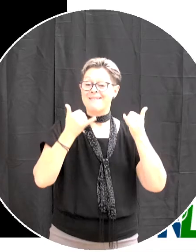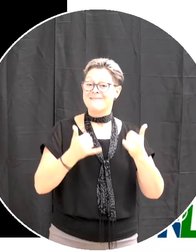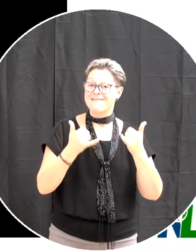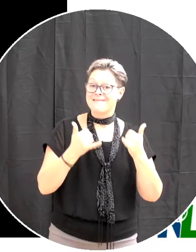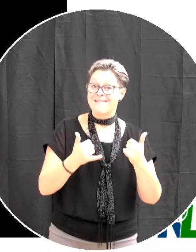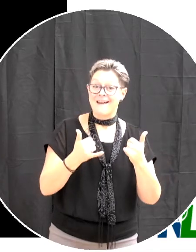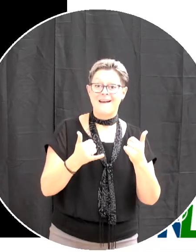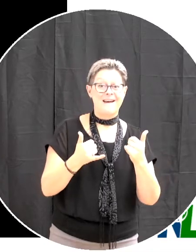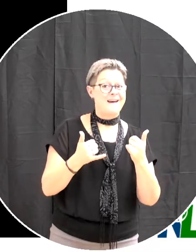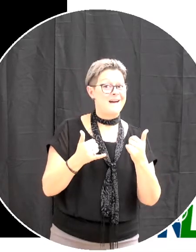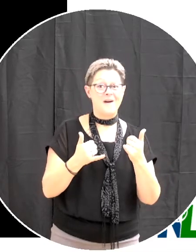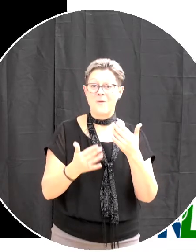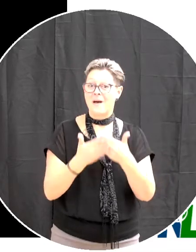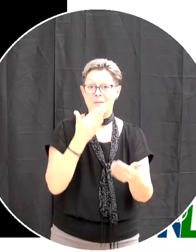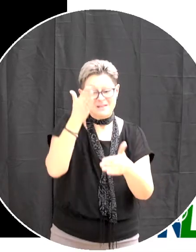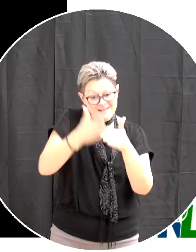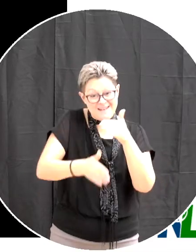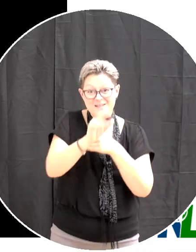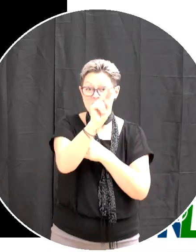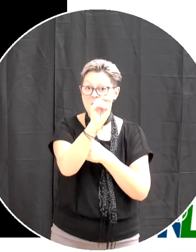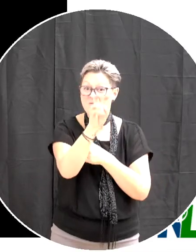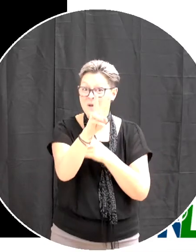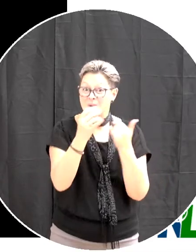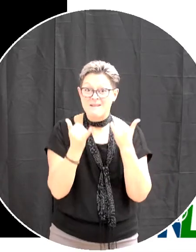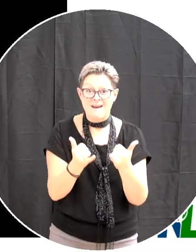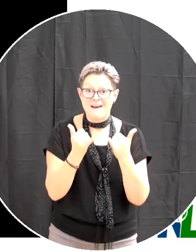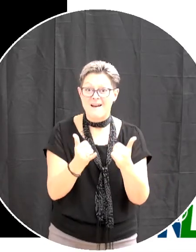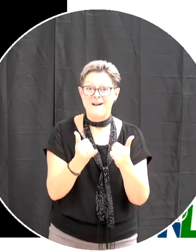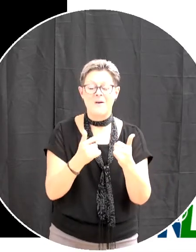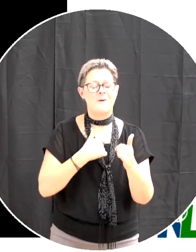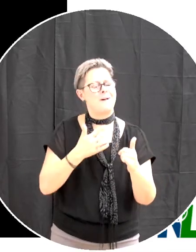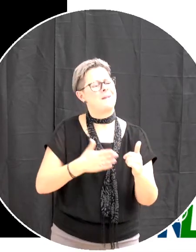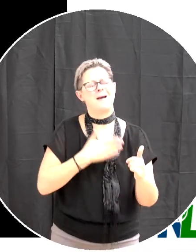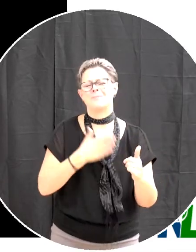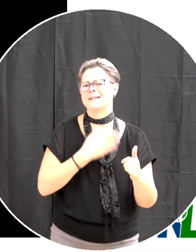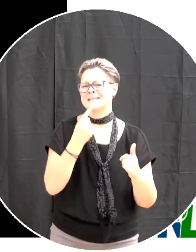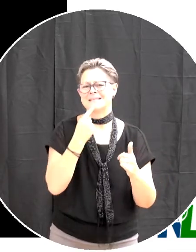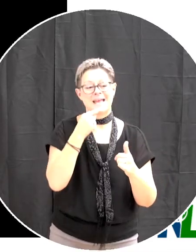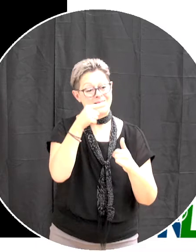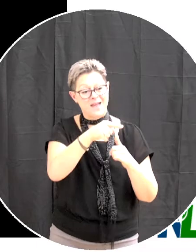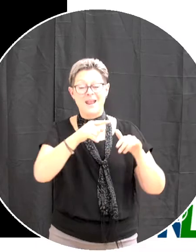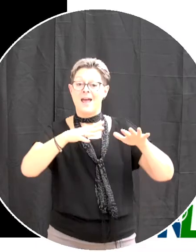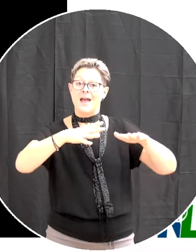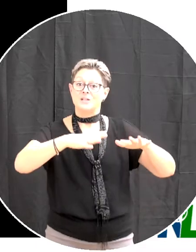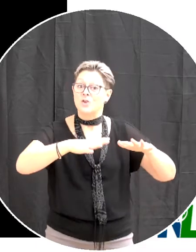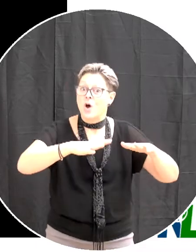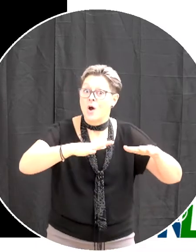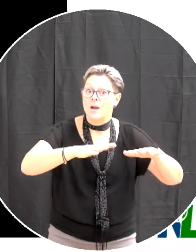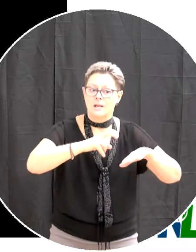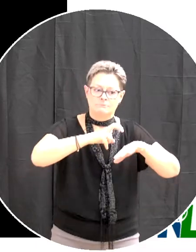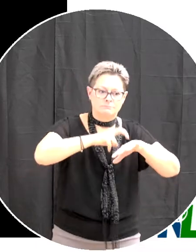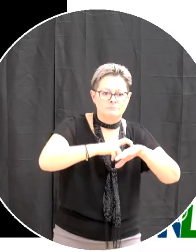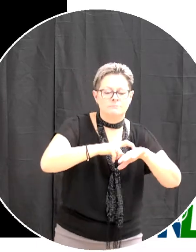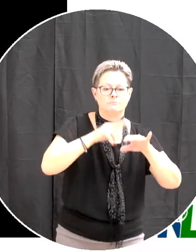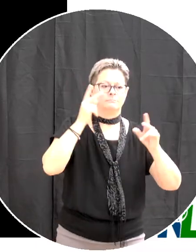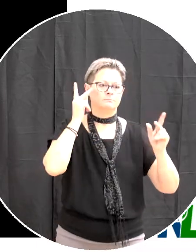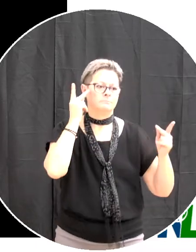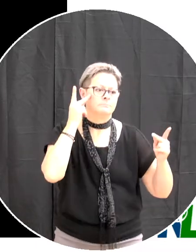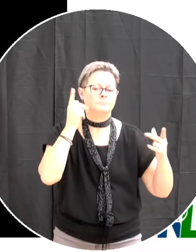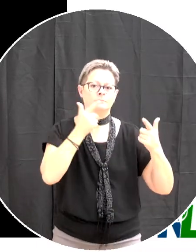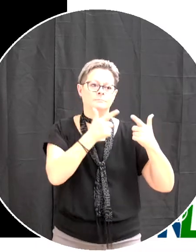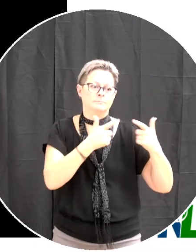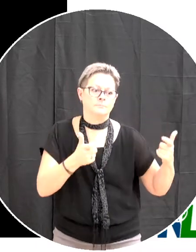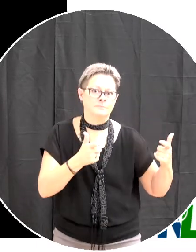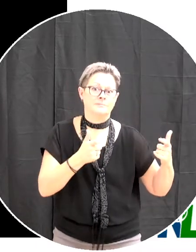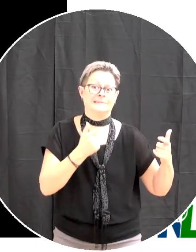we're approaching the end of November, and I'm happy to report that the anxieties that all of us experienced as we